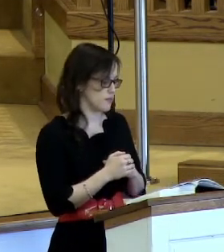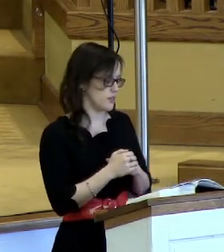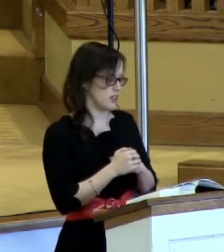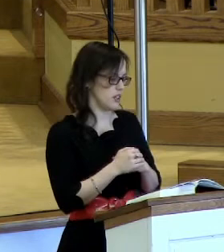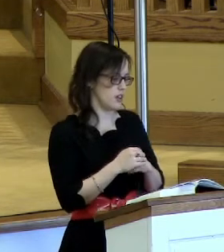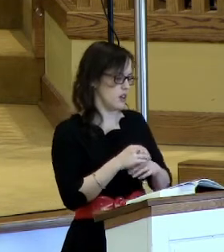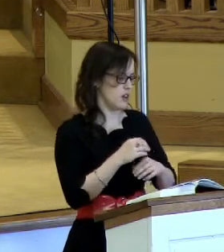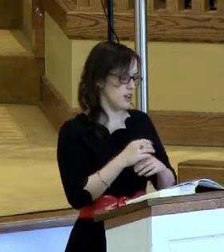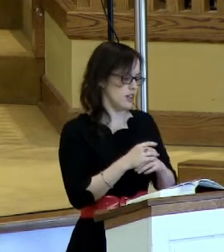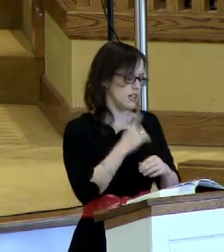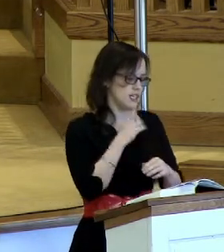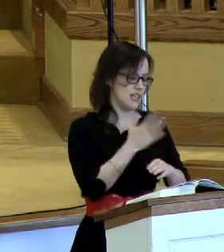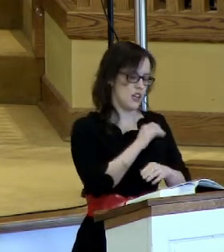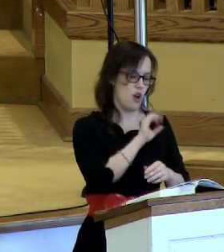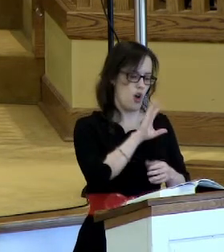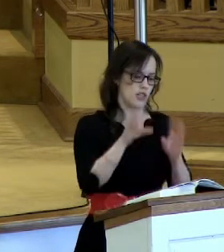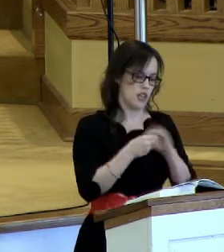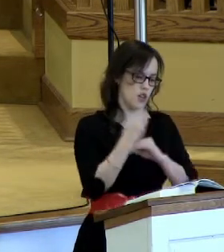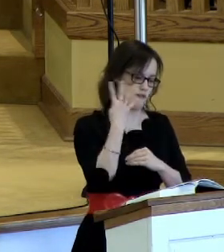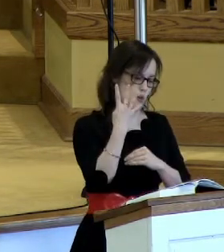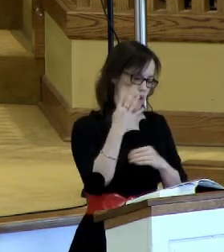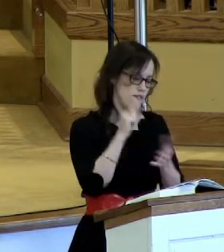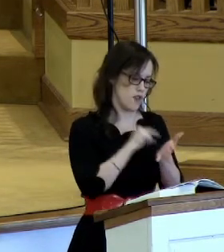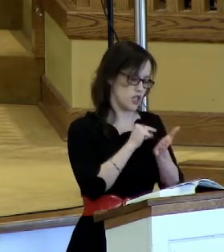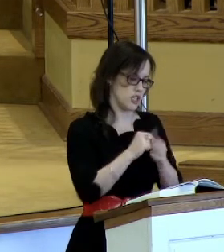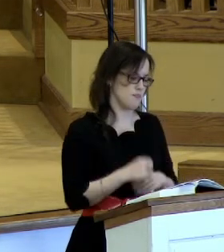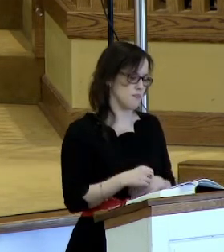Drop out on the third verse. Oh,